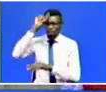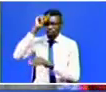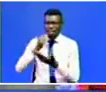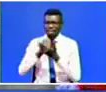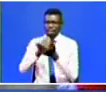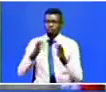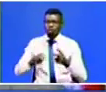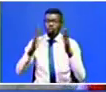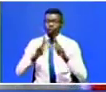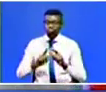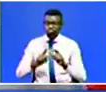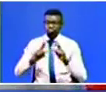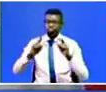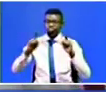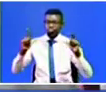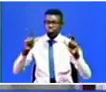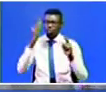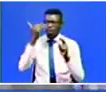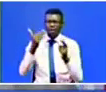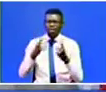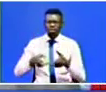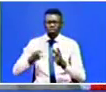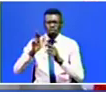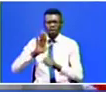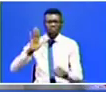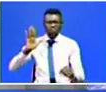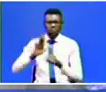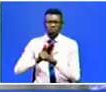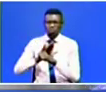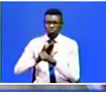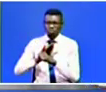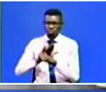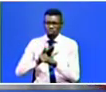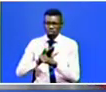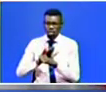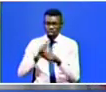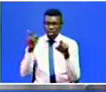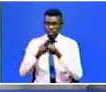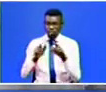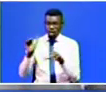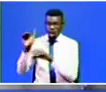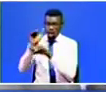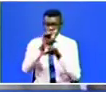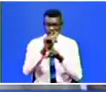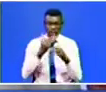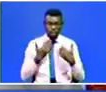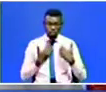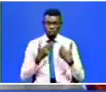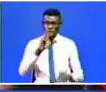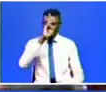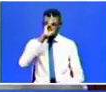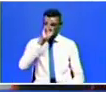hii barabara kwa sababu imekuwa congested sana. Na ukiuliza hata officers wenyewe ambao wamekuja,